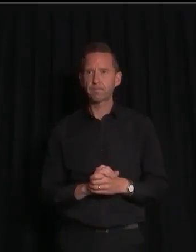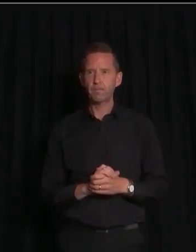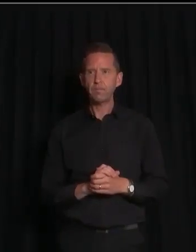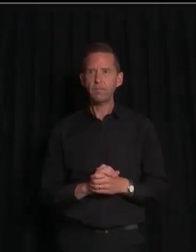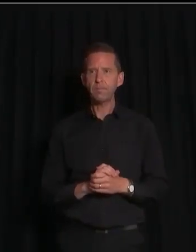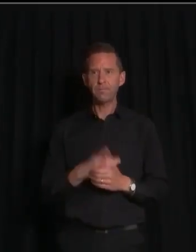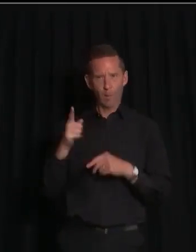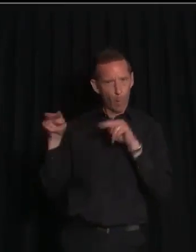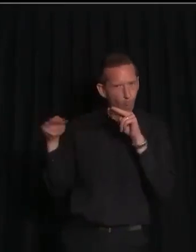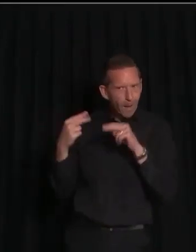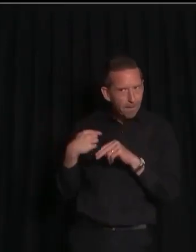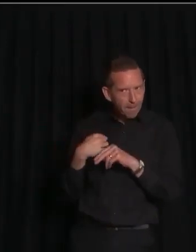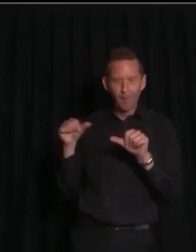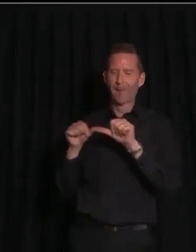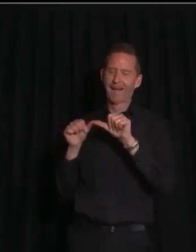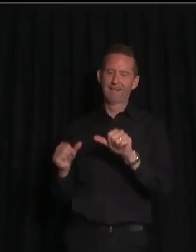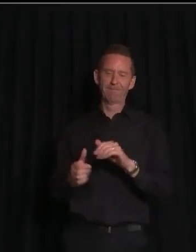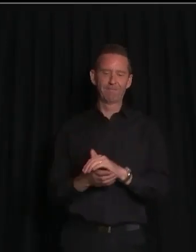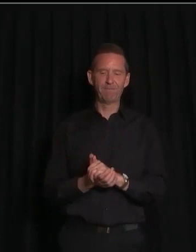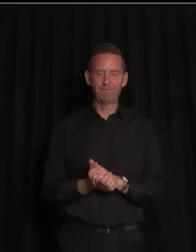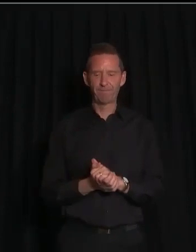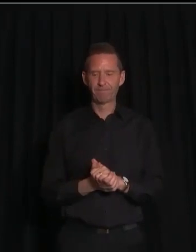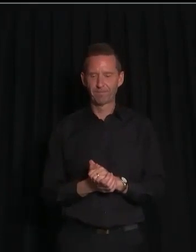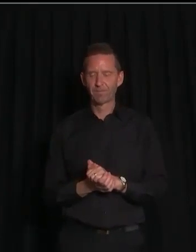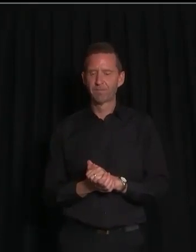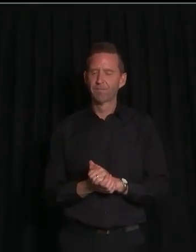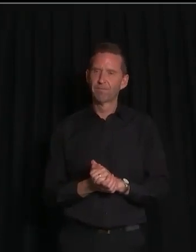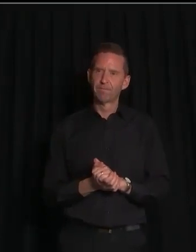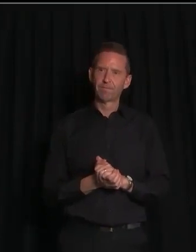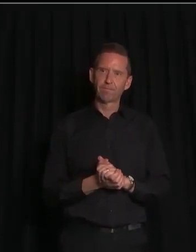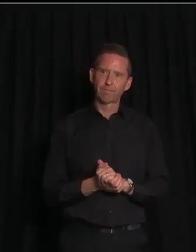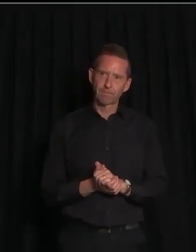Oh, you're looking at me. Kate. Okay.